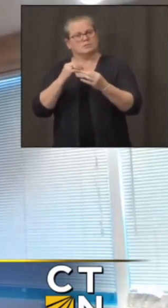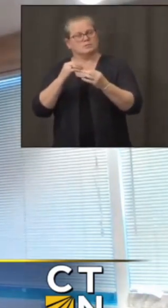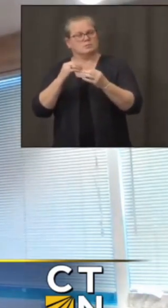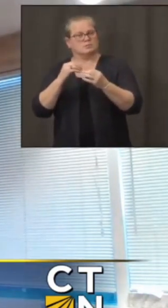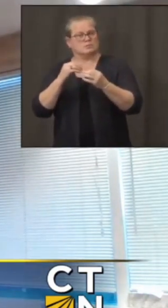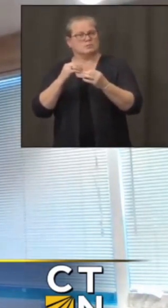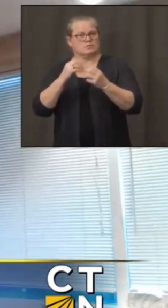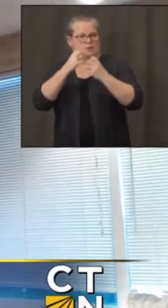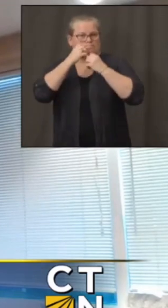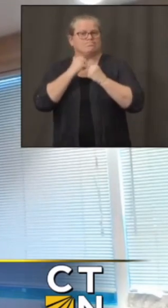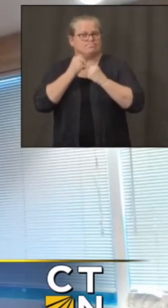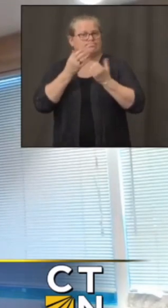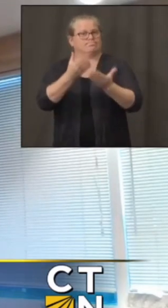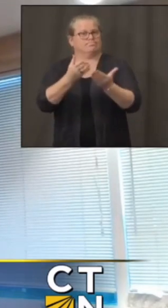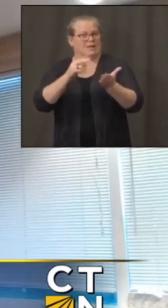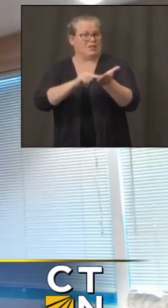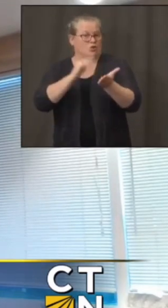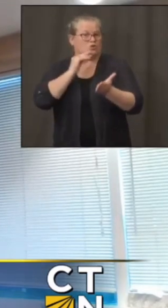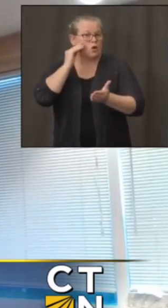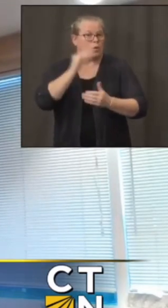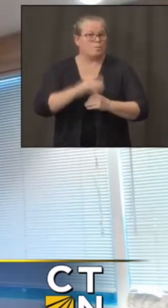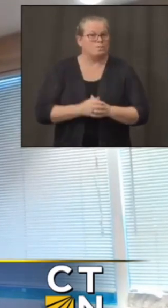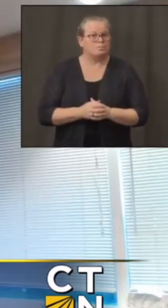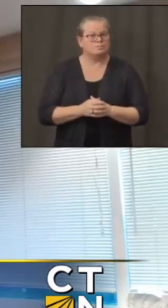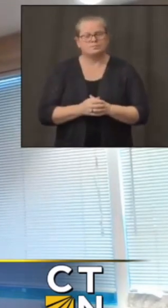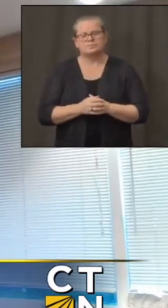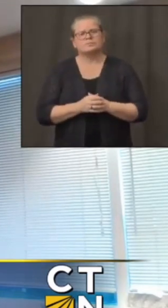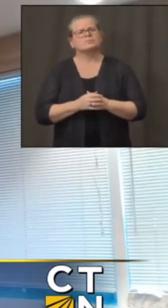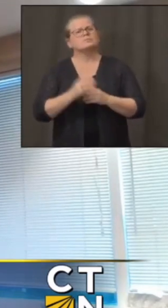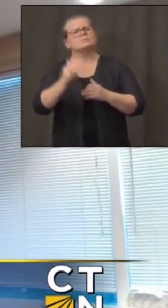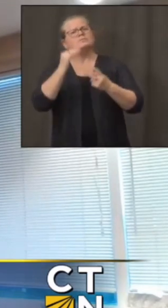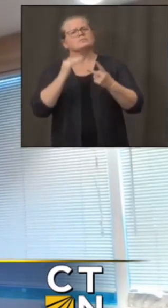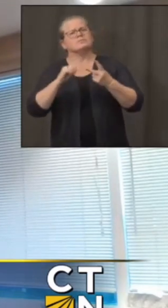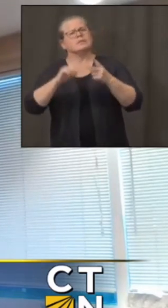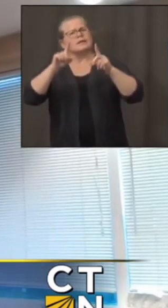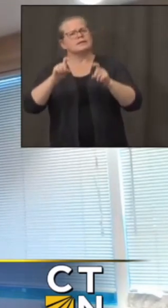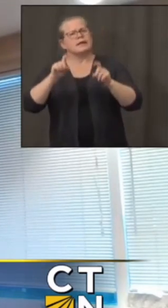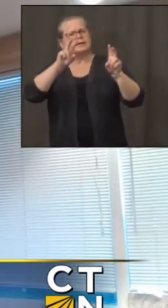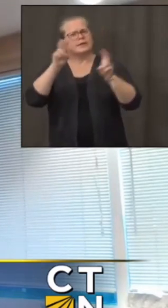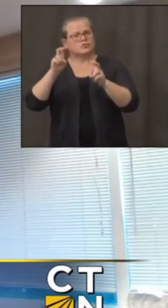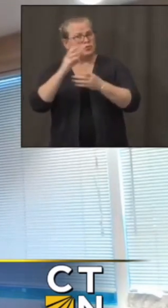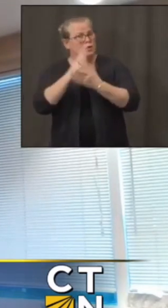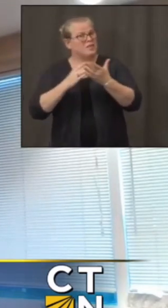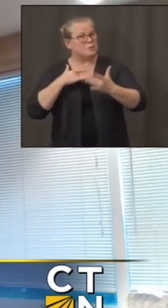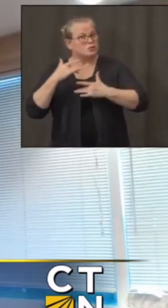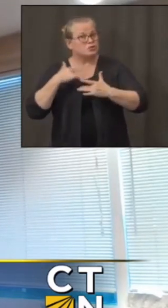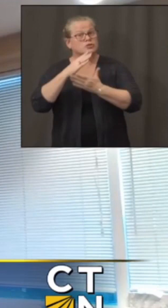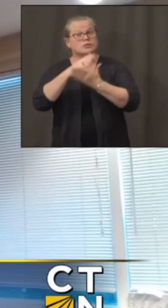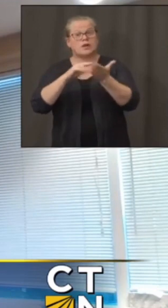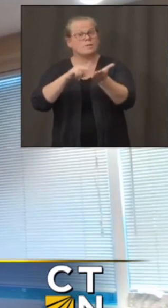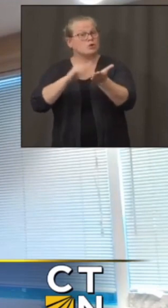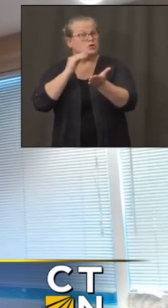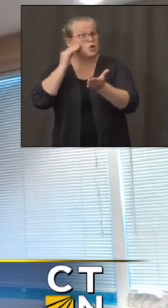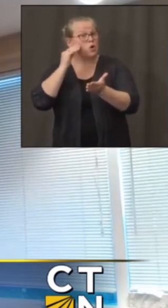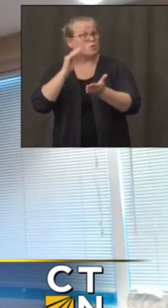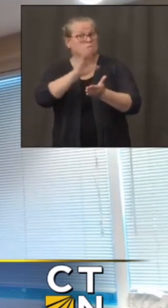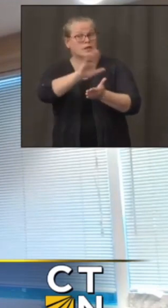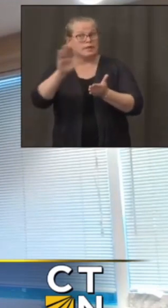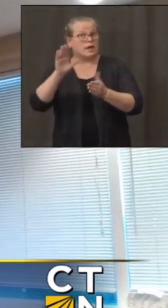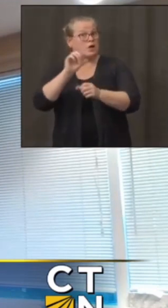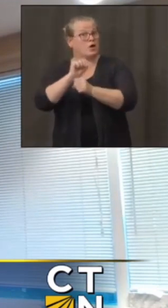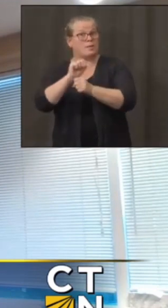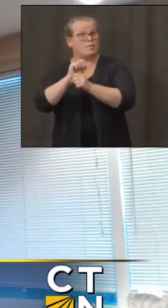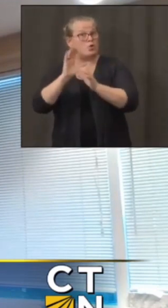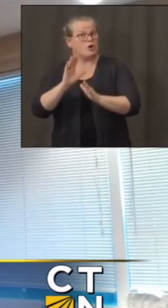And following up on the testing issue, do you have concerns that some nursing homes have not been testing their employees as they